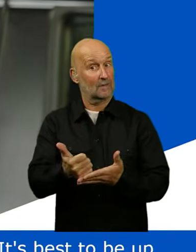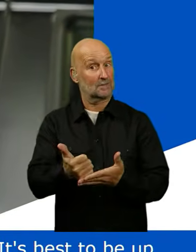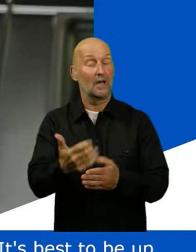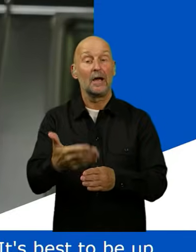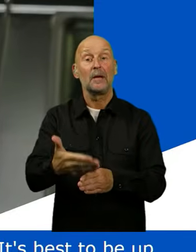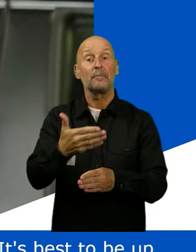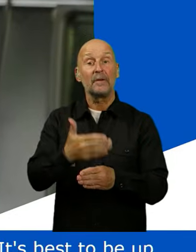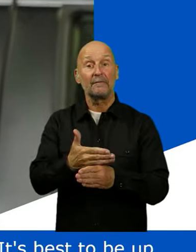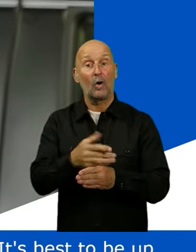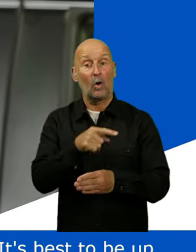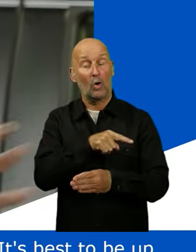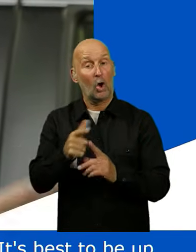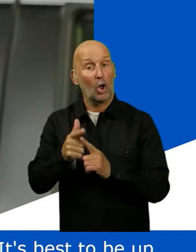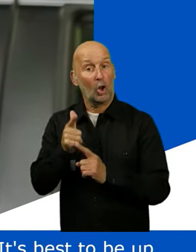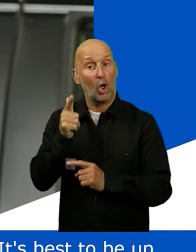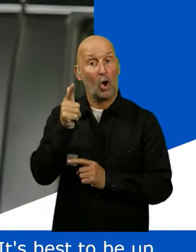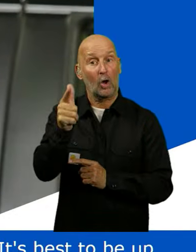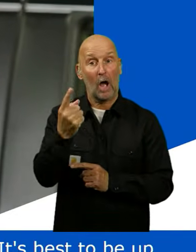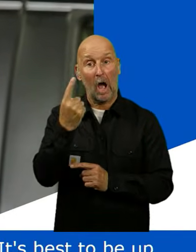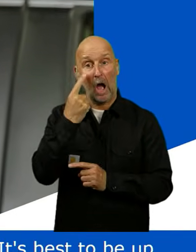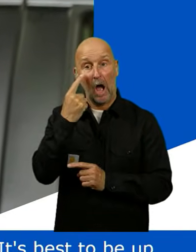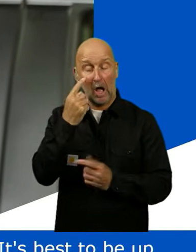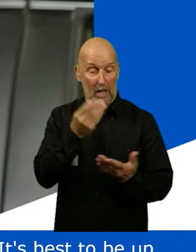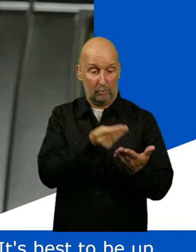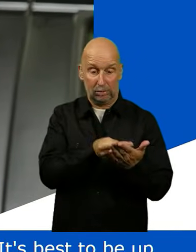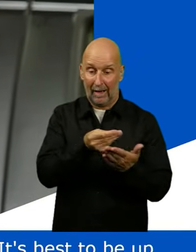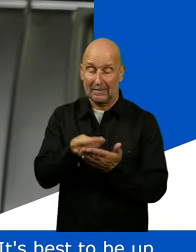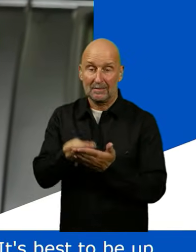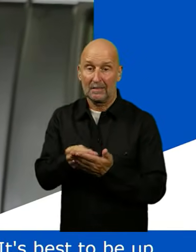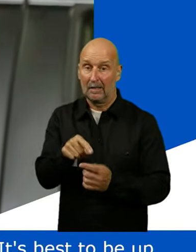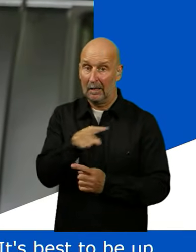you go on those longer journeys, have a look at those prices